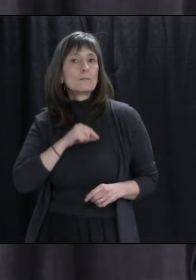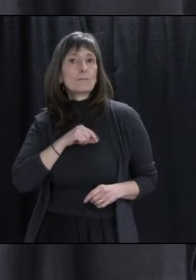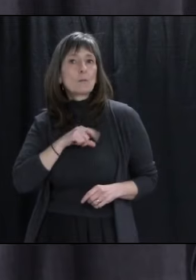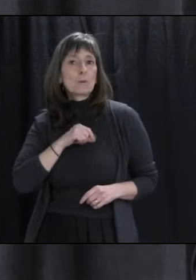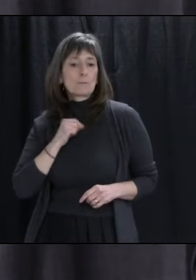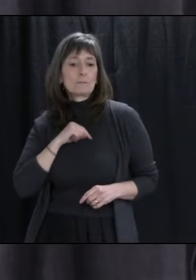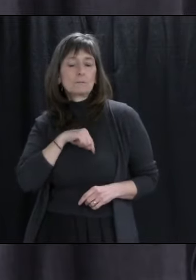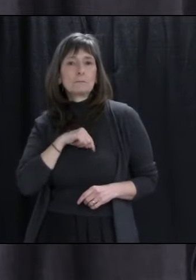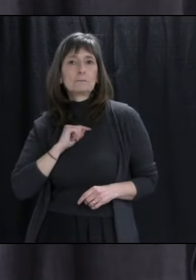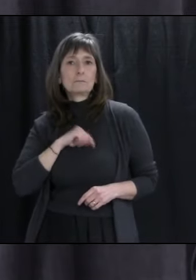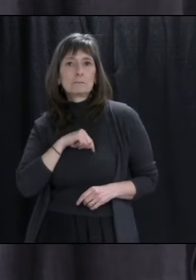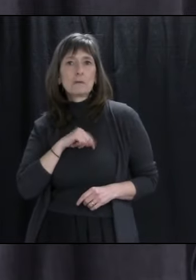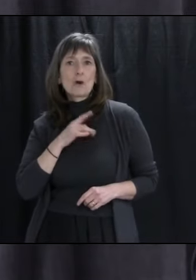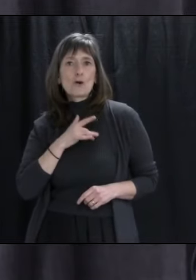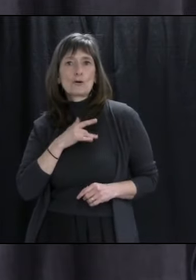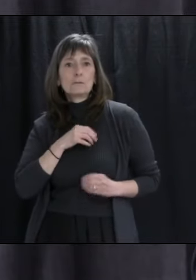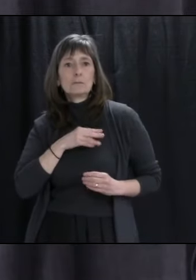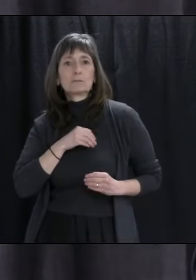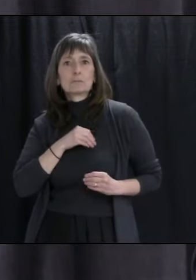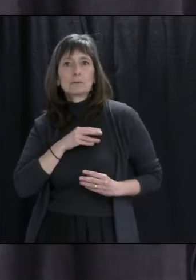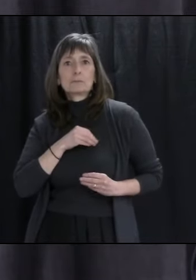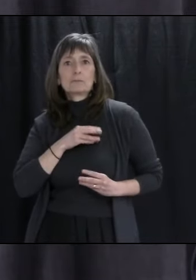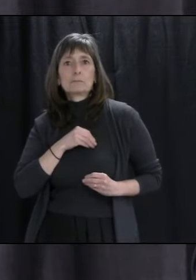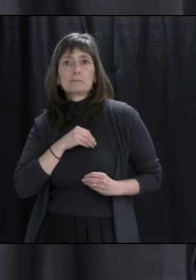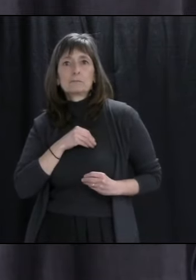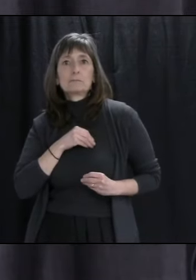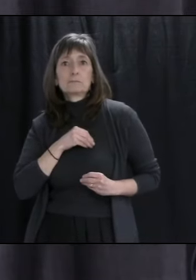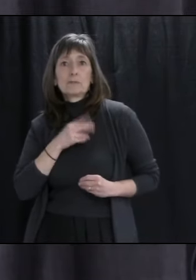Jacob has overcome insurmountable odds.